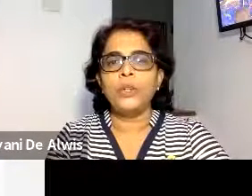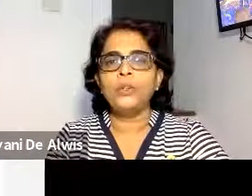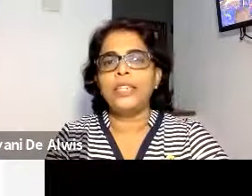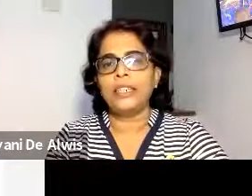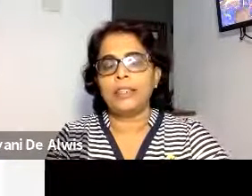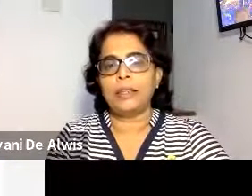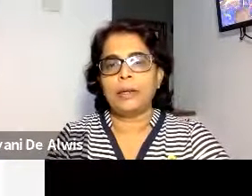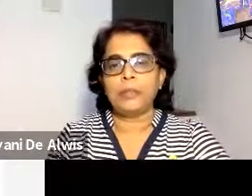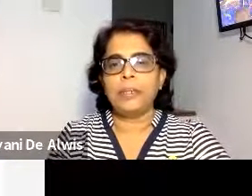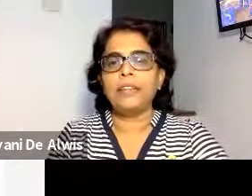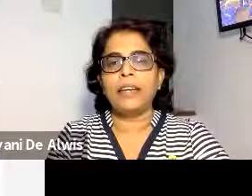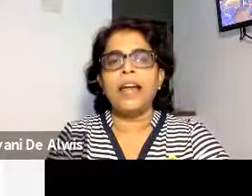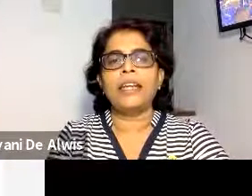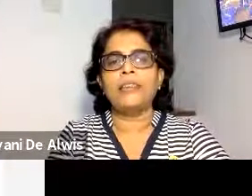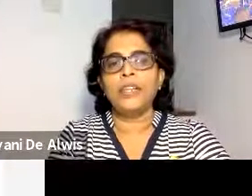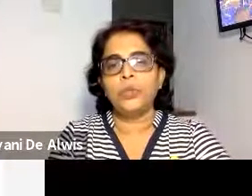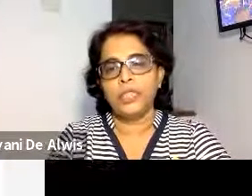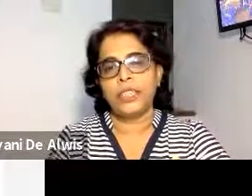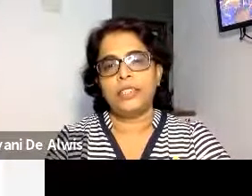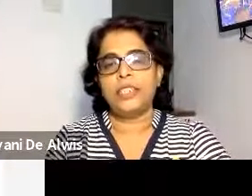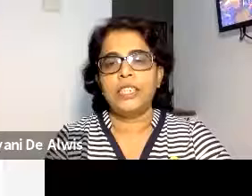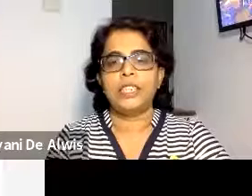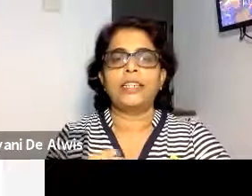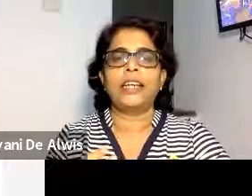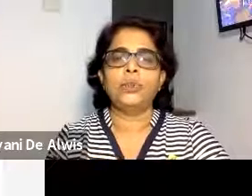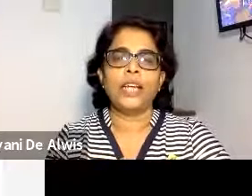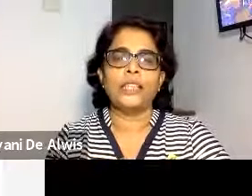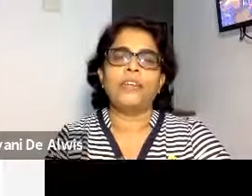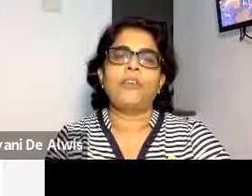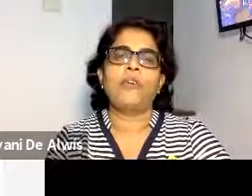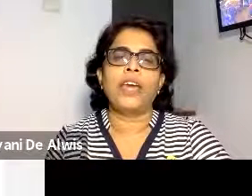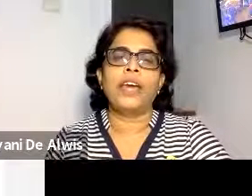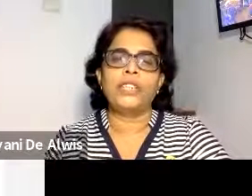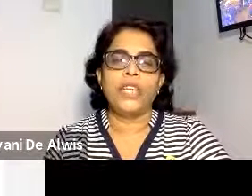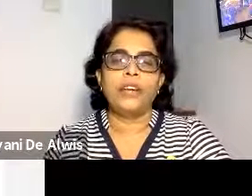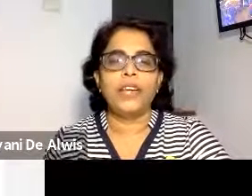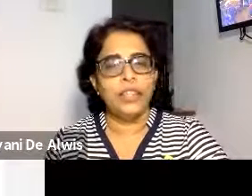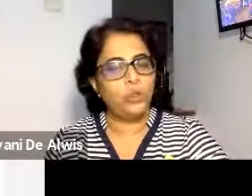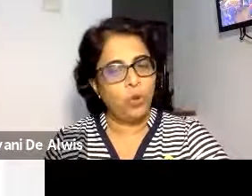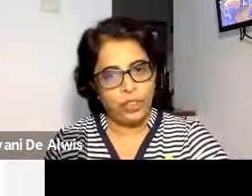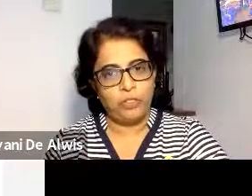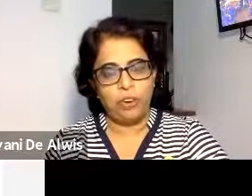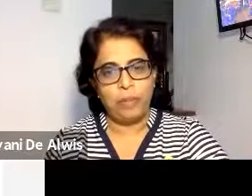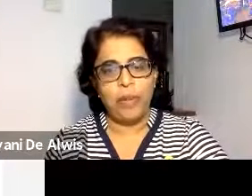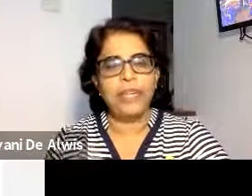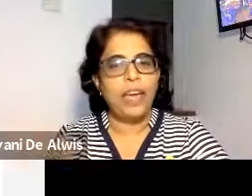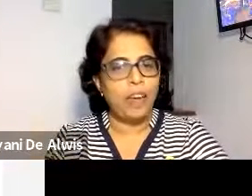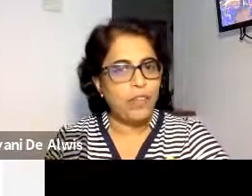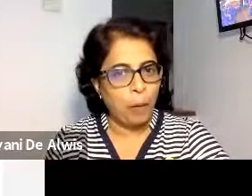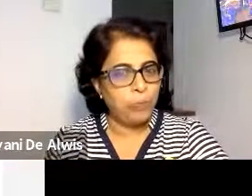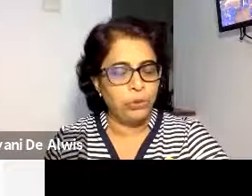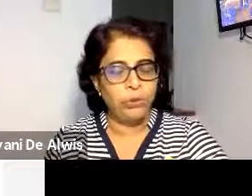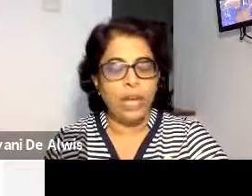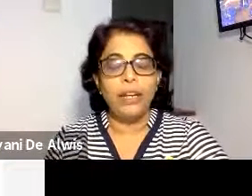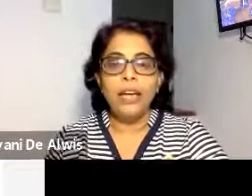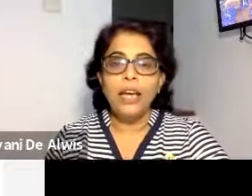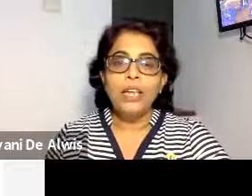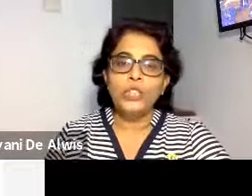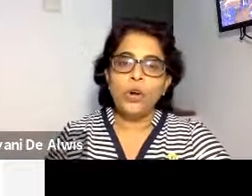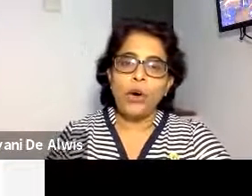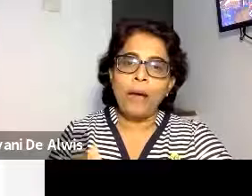they are using it, spinning the yarn and then using it in the t-shirt, and you can say from where, which area that you got it from, and they are having an app to do